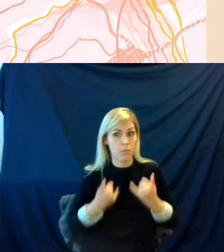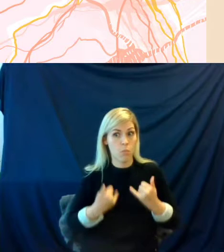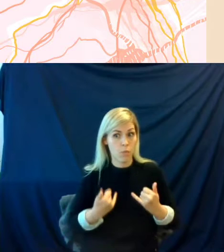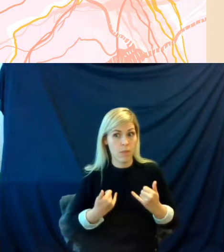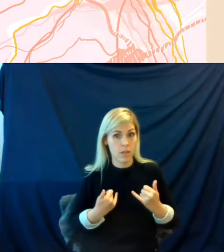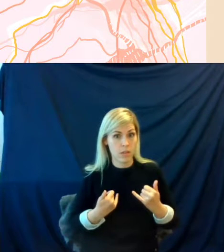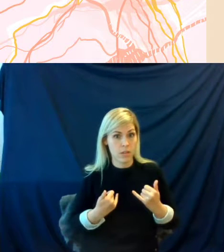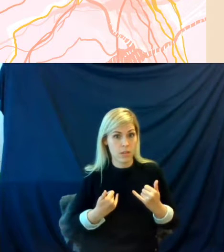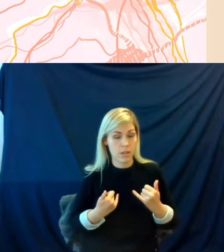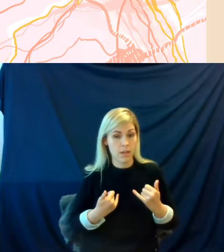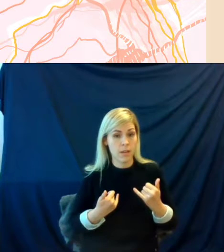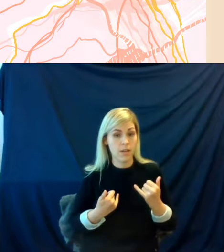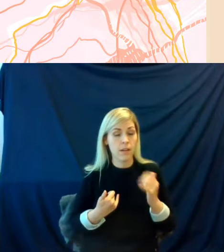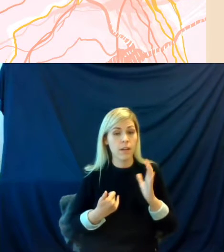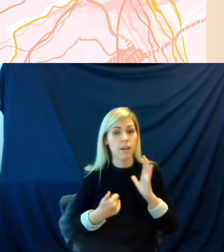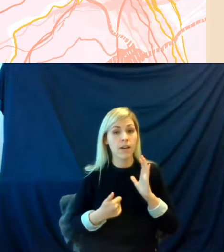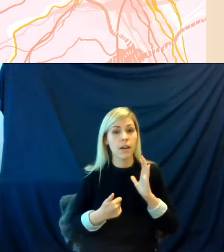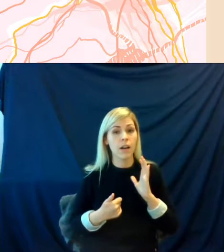right now,